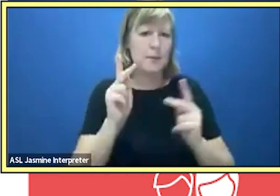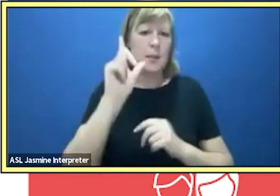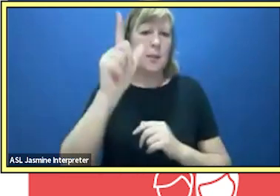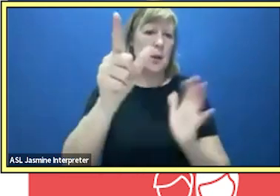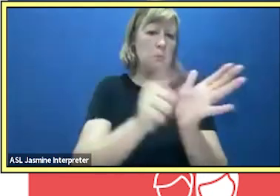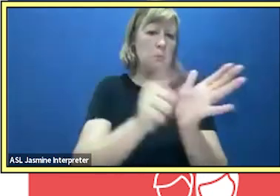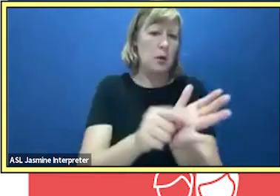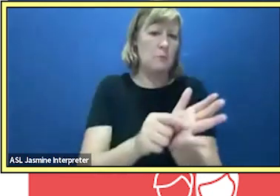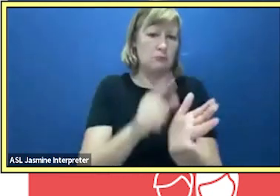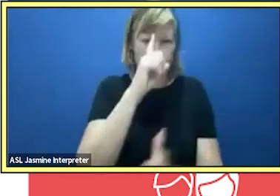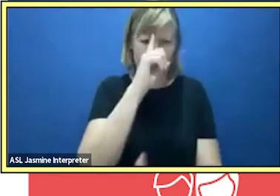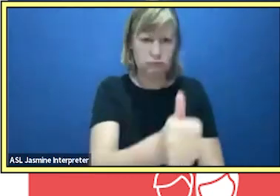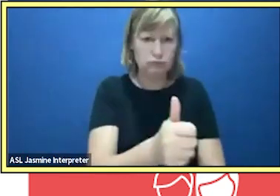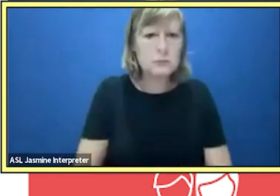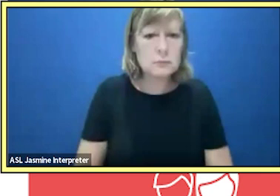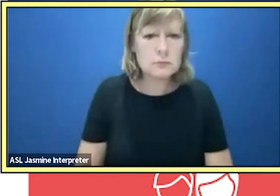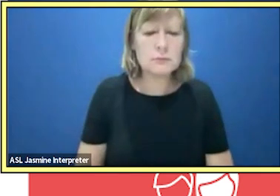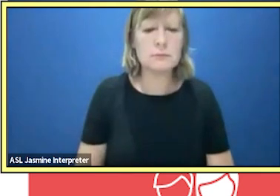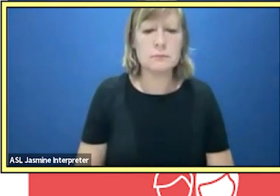So you don't feel like you have to take as many notes.